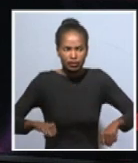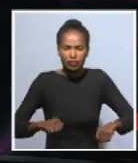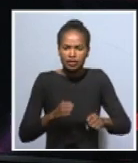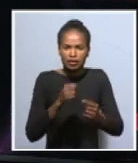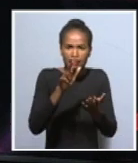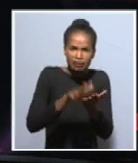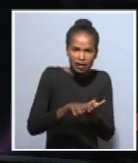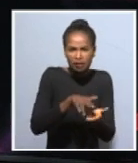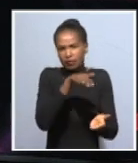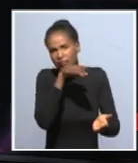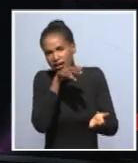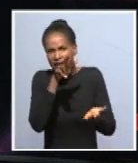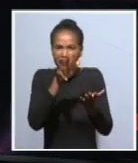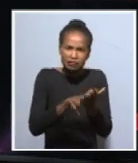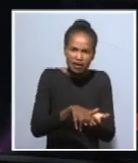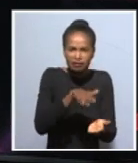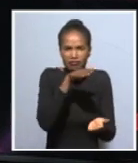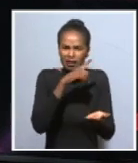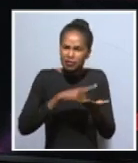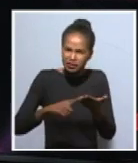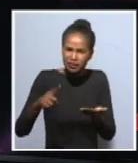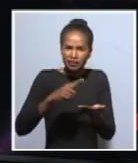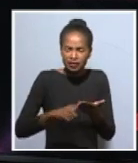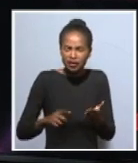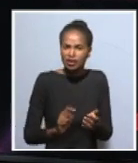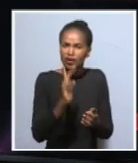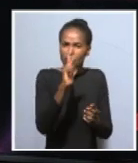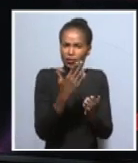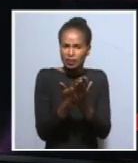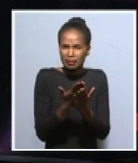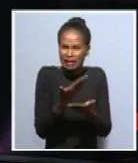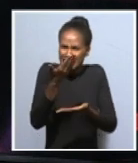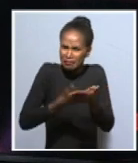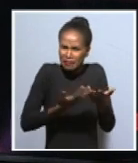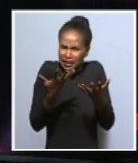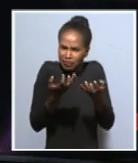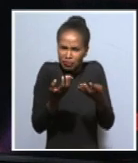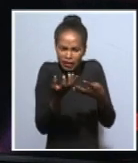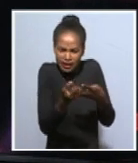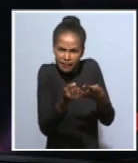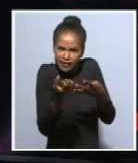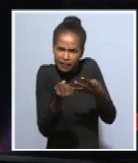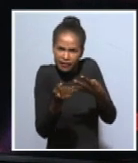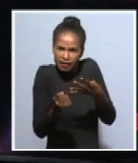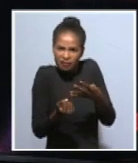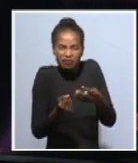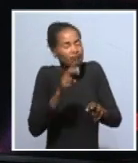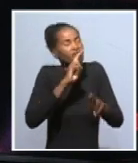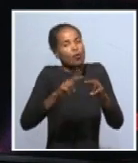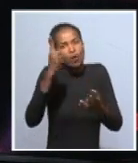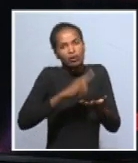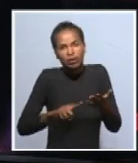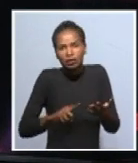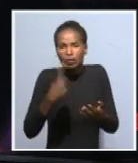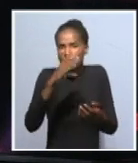So if the client submits and the client actually meets the requirements, so depending on the loan, it can be done in a week, it can be